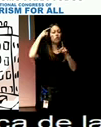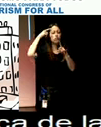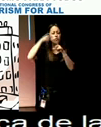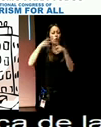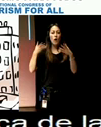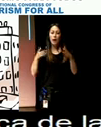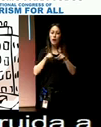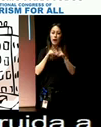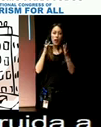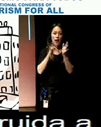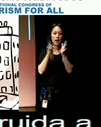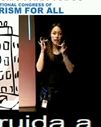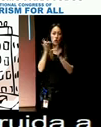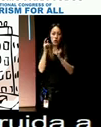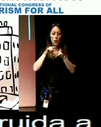lighthouse.